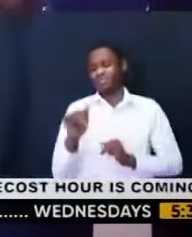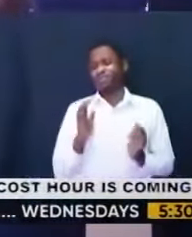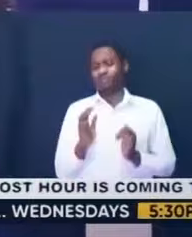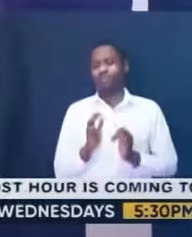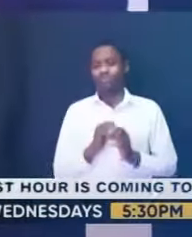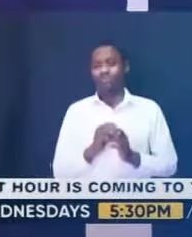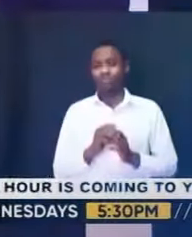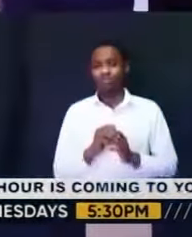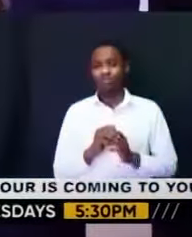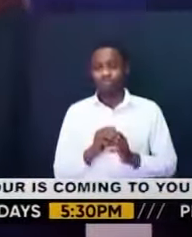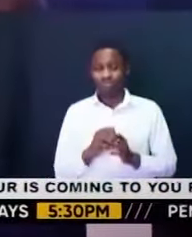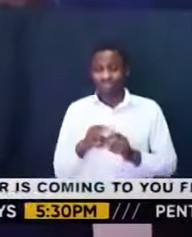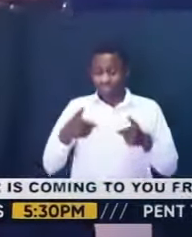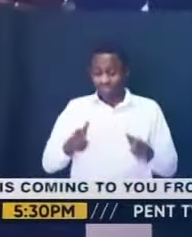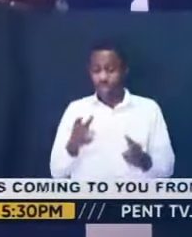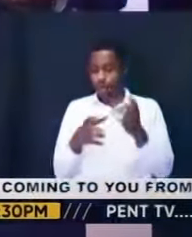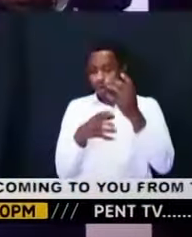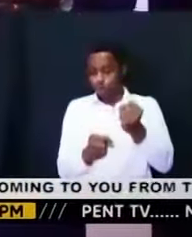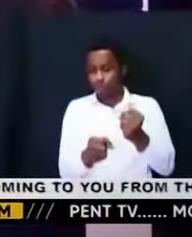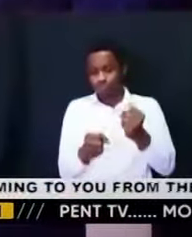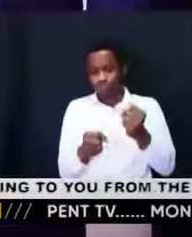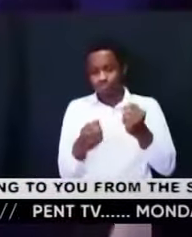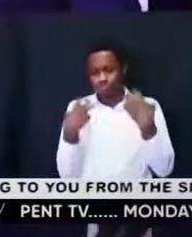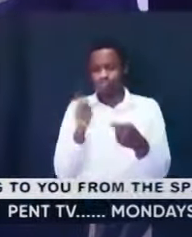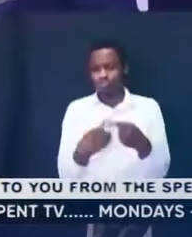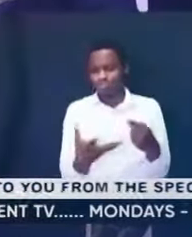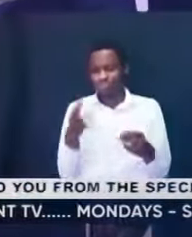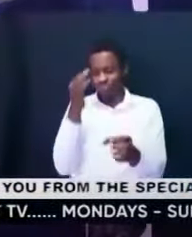him let us hold fast to what we have beli